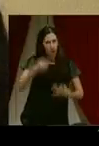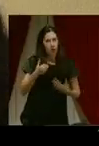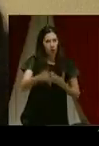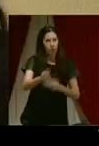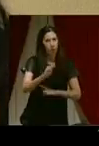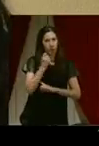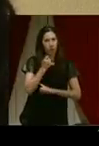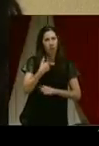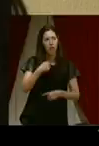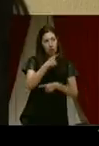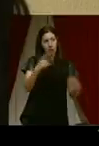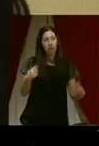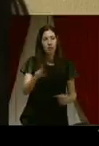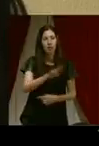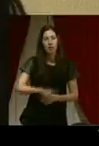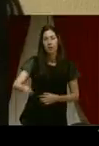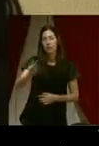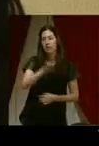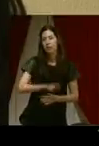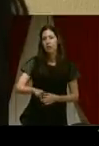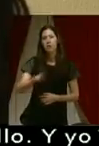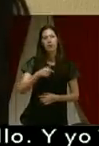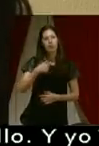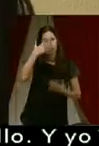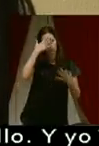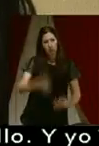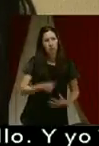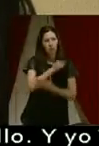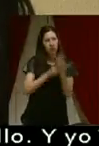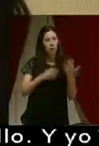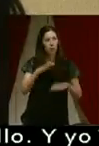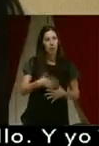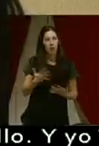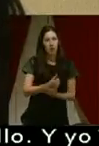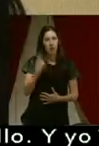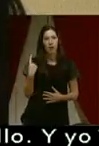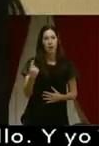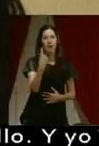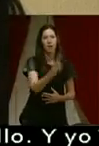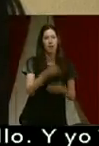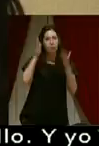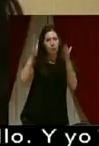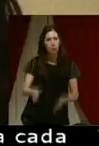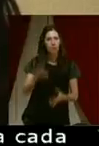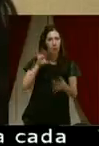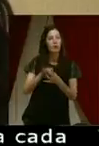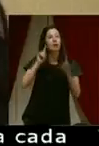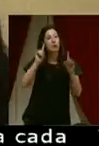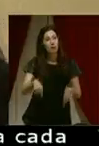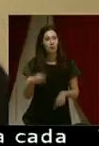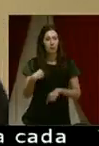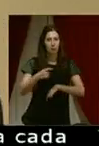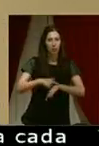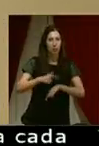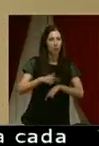Nevertheless, it will become a reality, and I do believe in it. And I do believe in